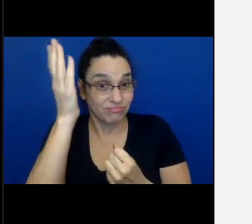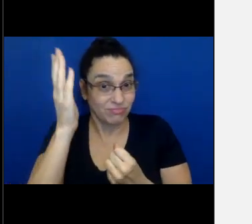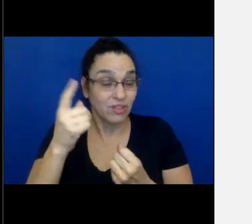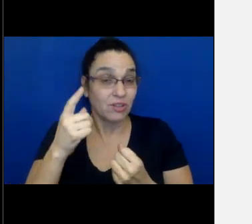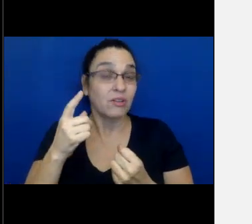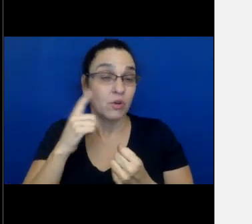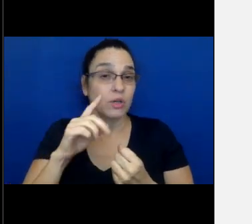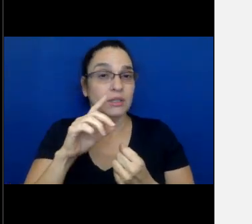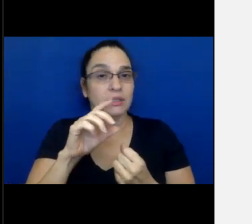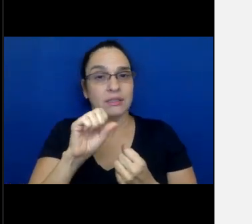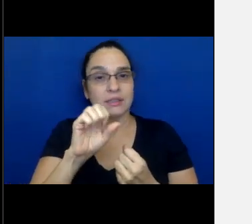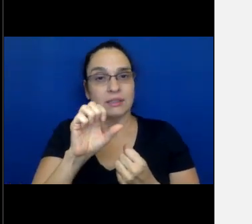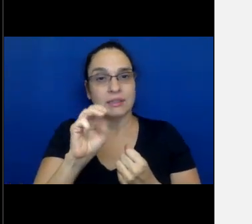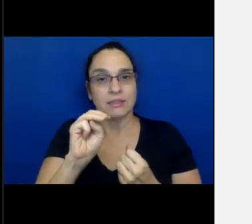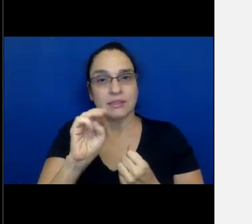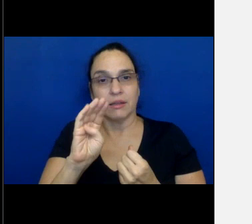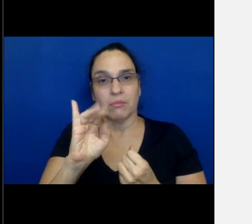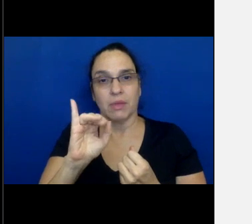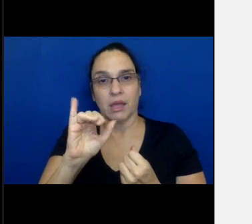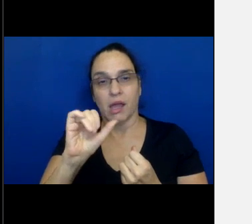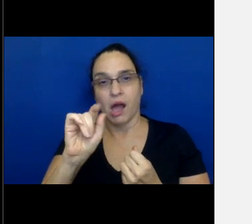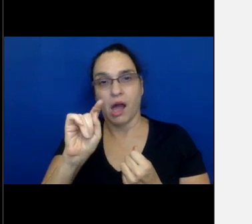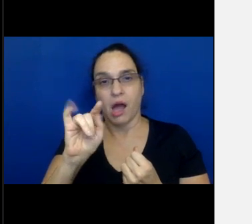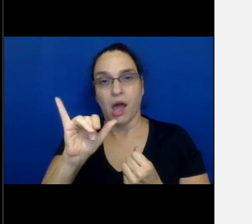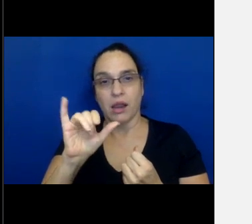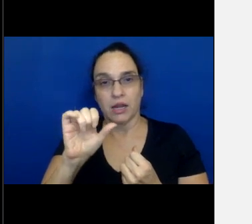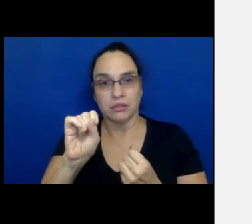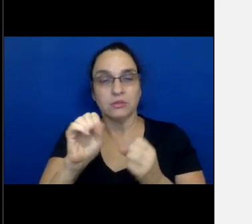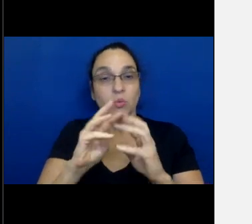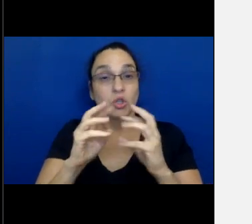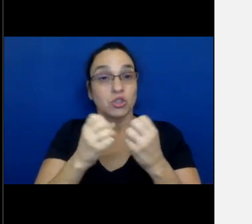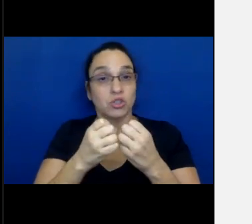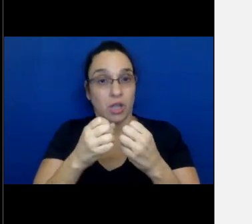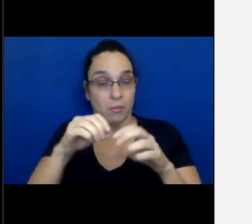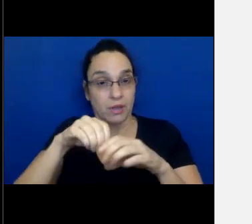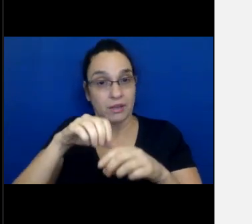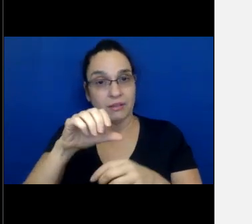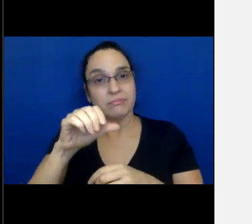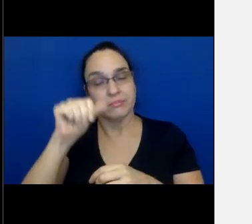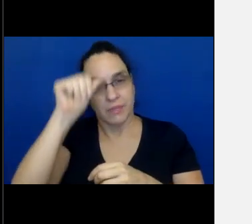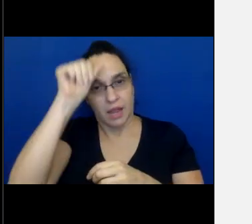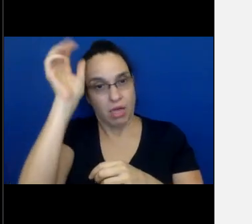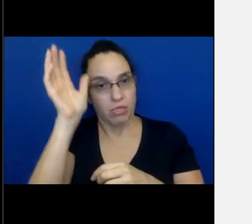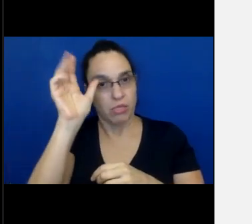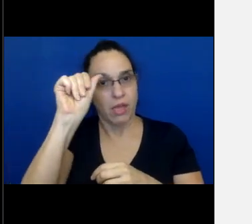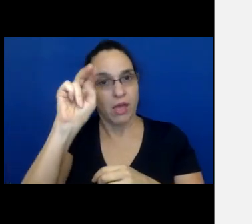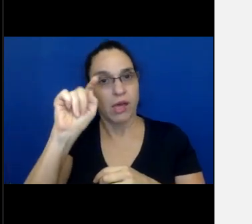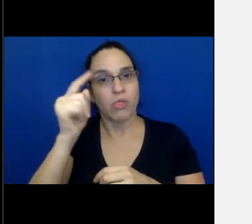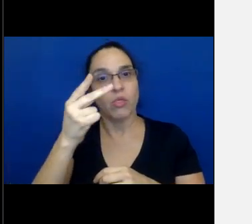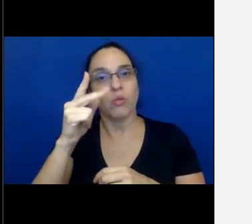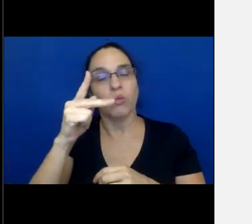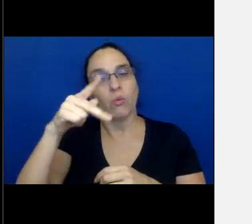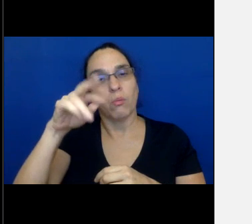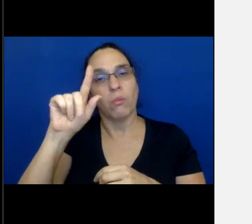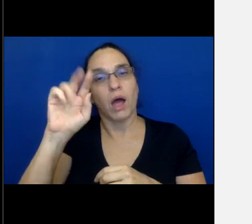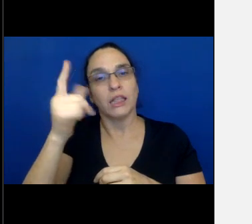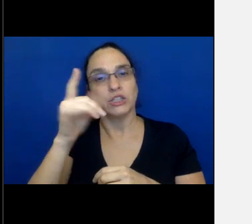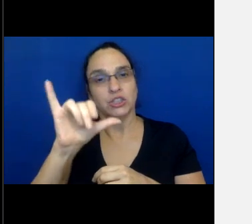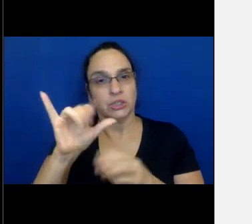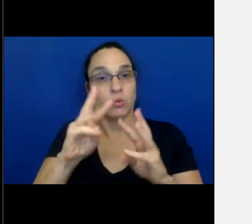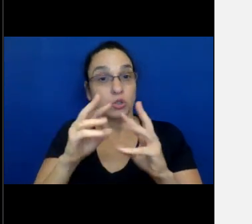workshop in the anthropology department. And I was able to share a draft of a paper that I'm getting ready to